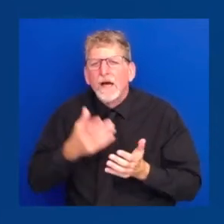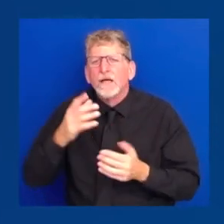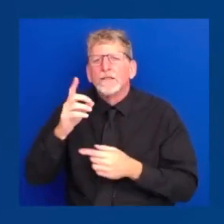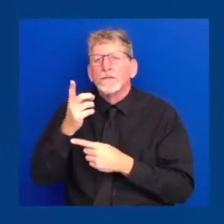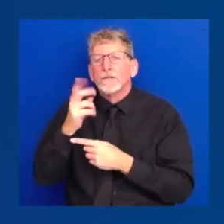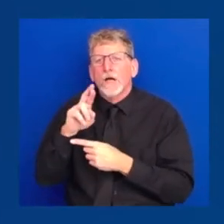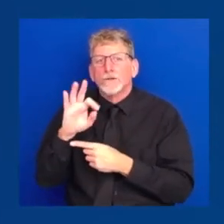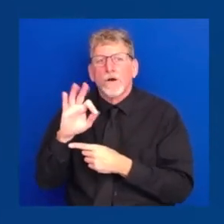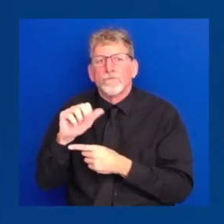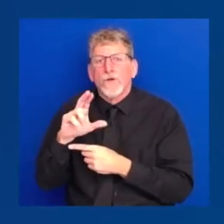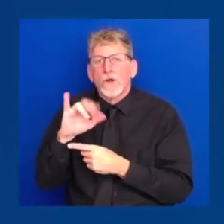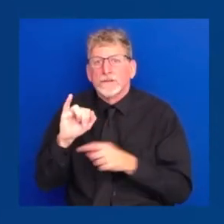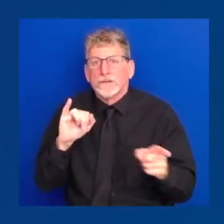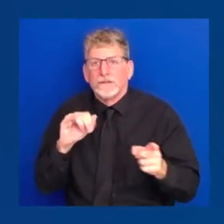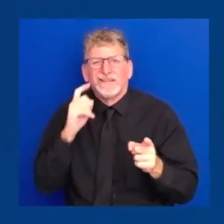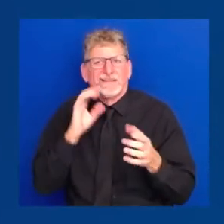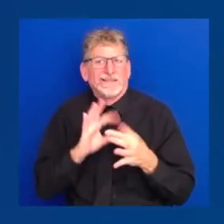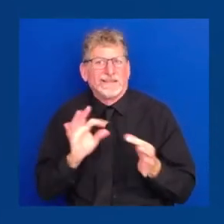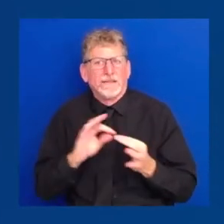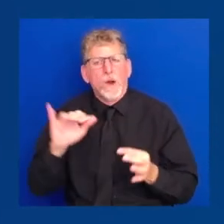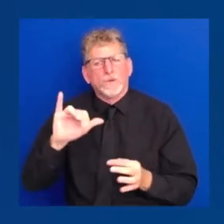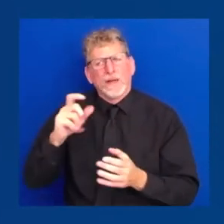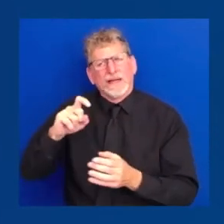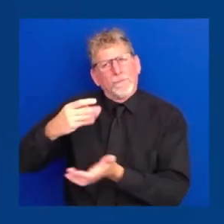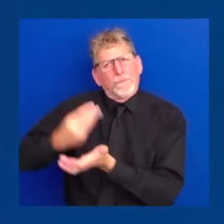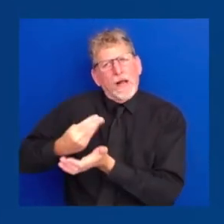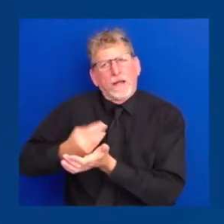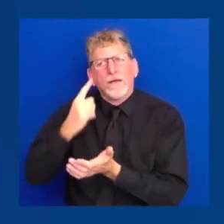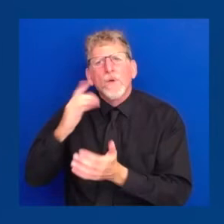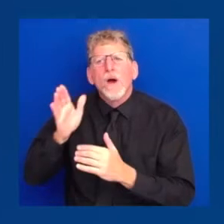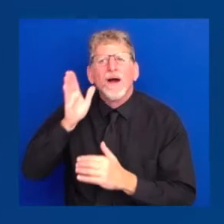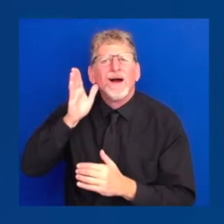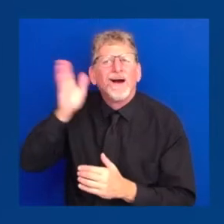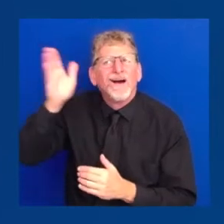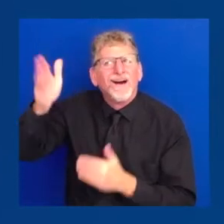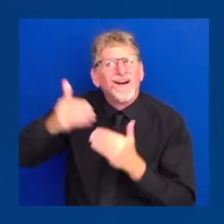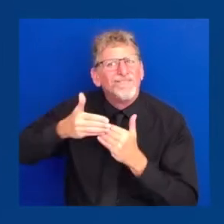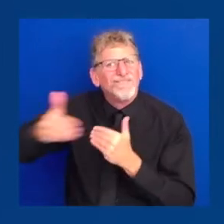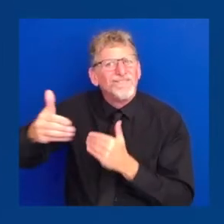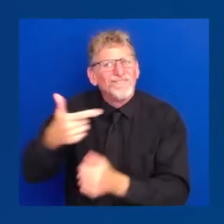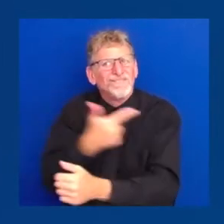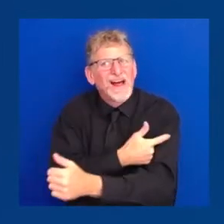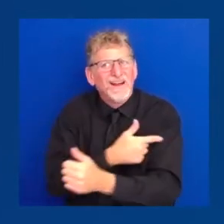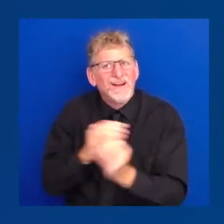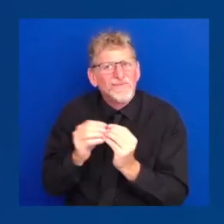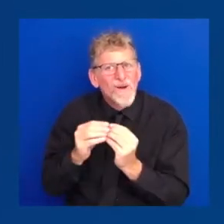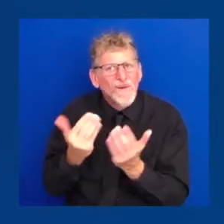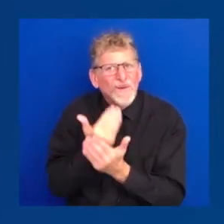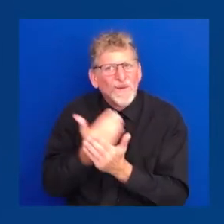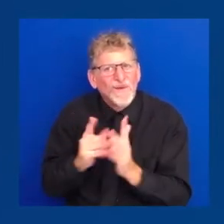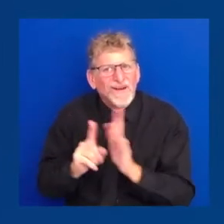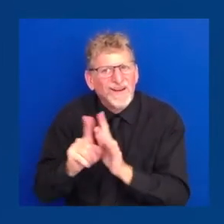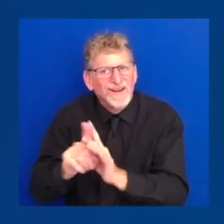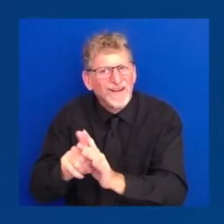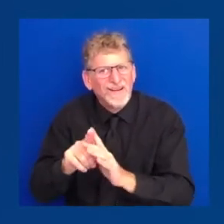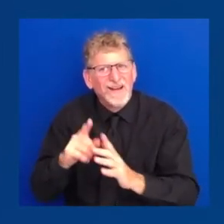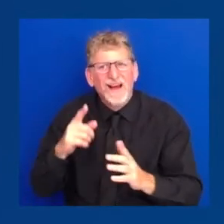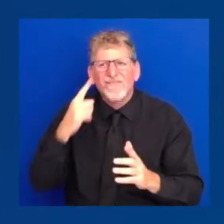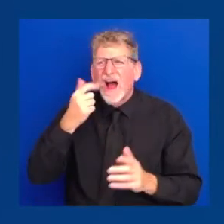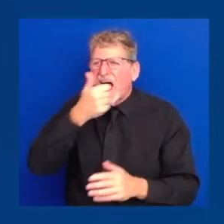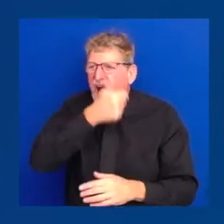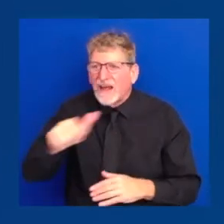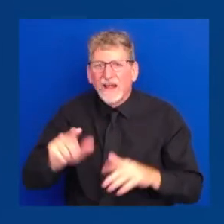of next-generation vaccines, including pan-coronavirus vaccines, and accelerating vaccine uptake